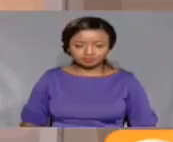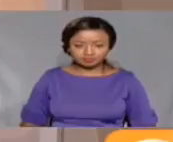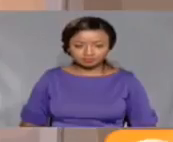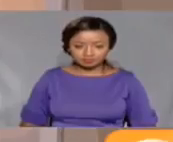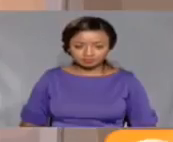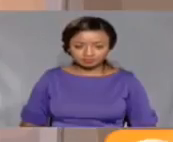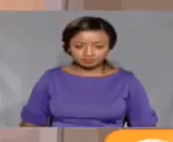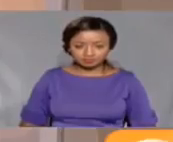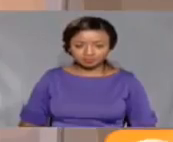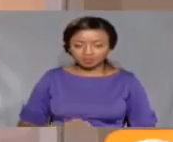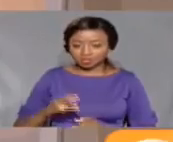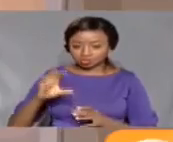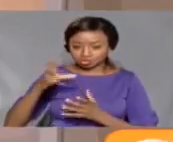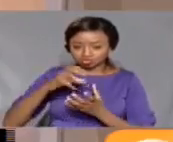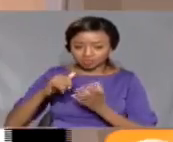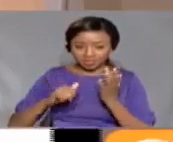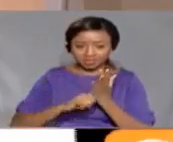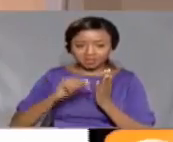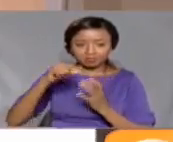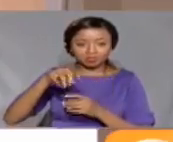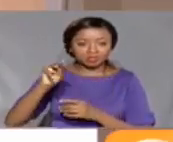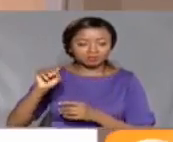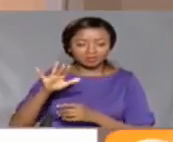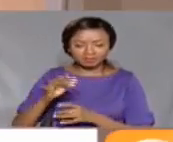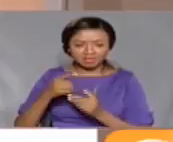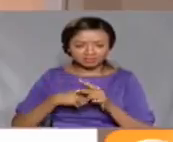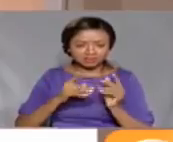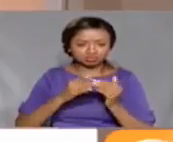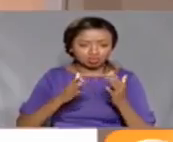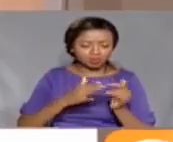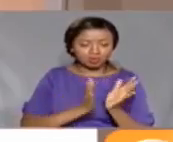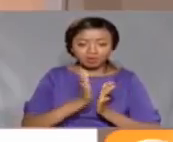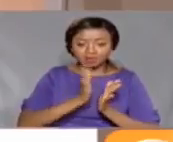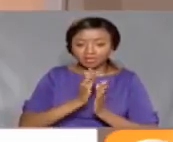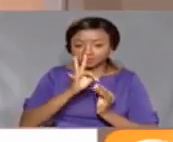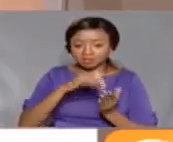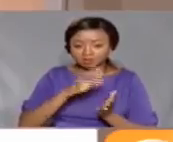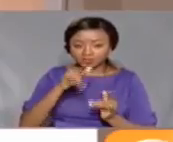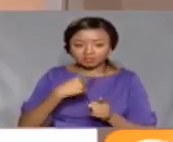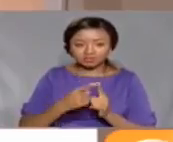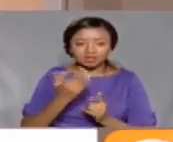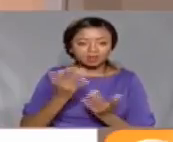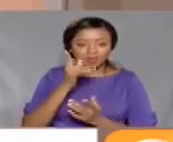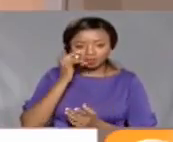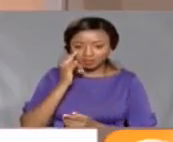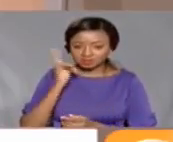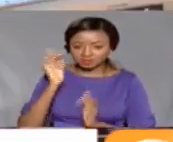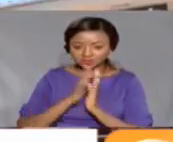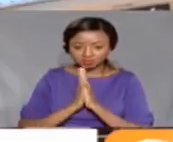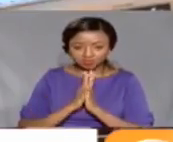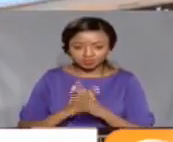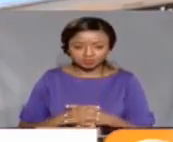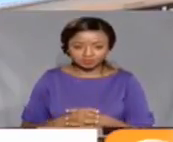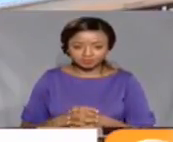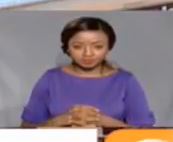Retailer Quickmart plans to increase its presence in Nairobi and Mombasa by opening 3 more branches this year. Denis Otieno has more details.